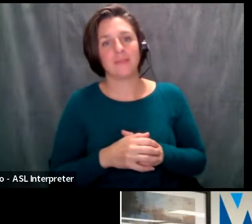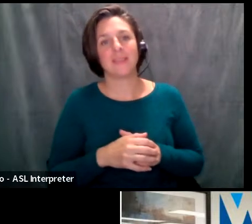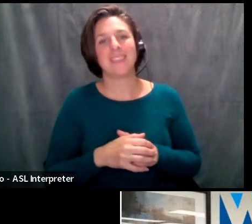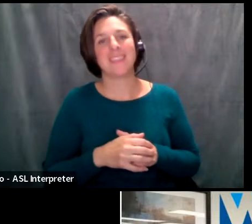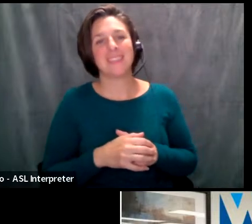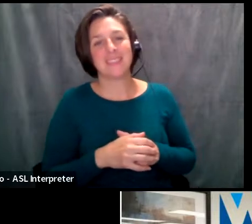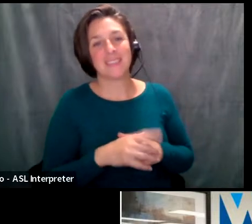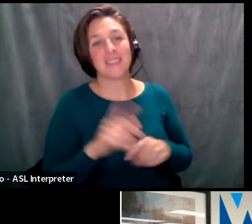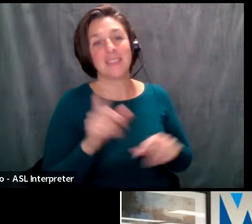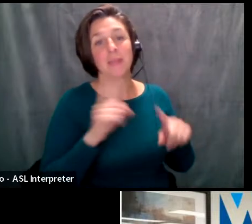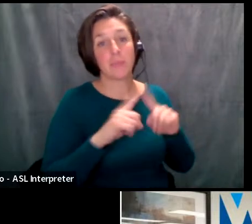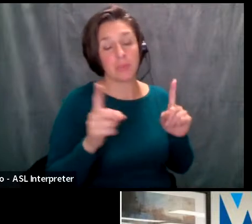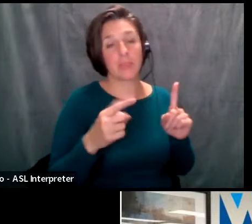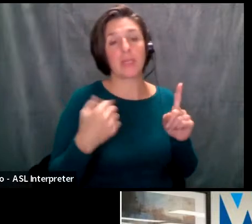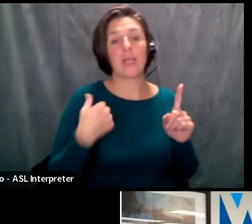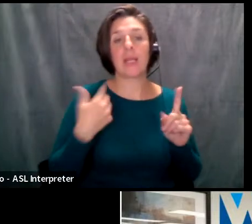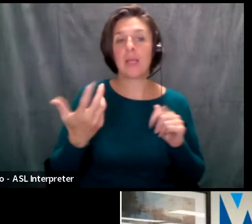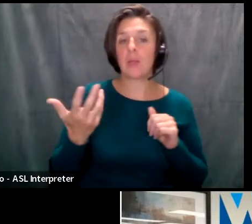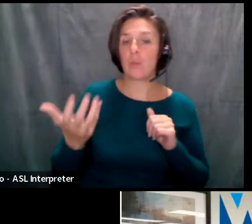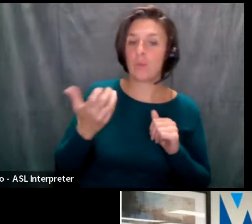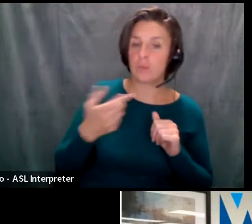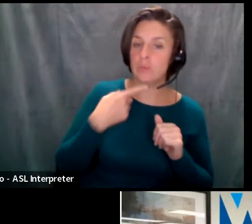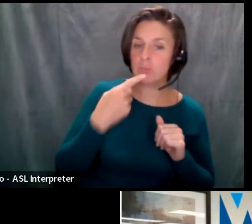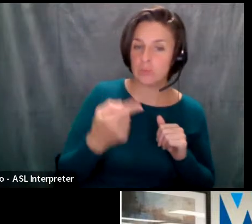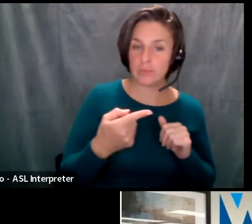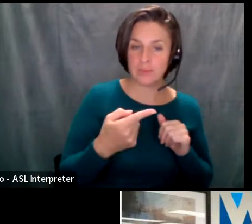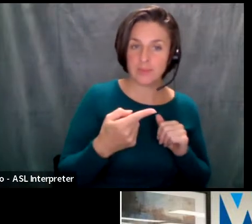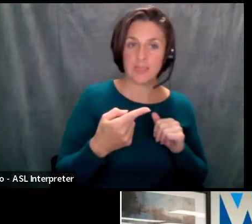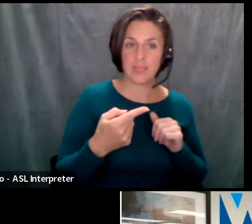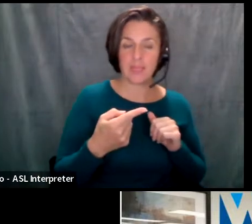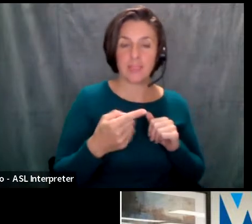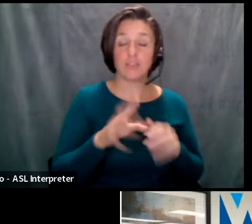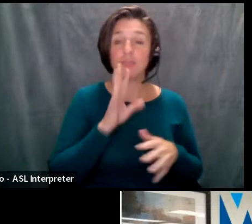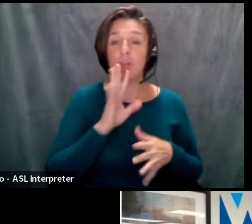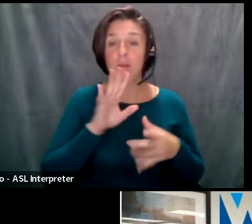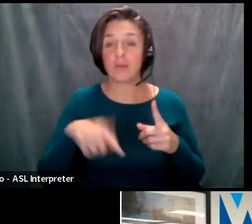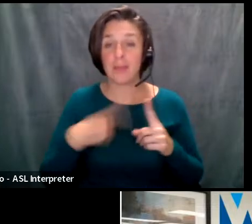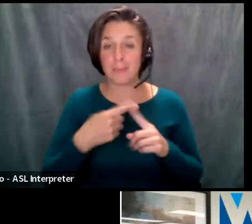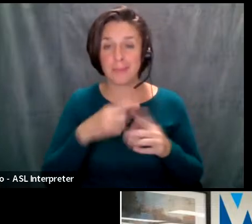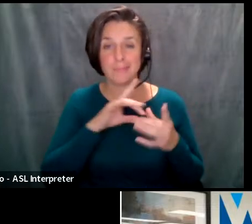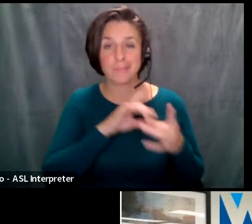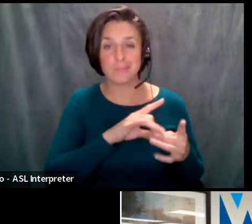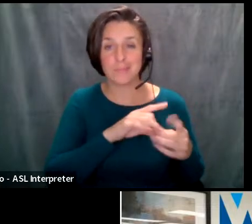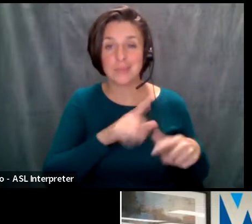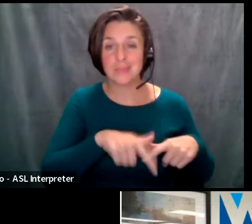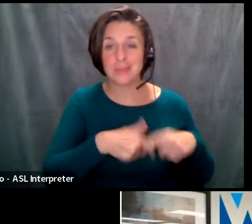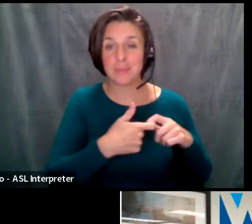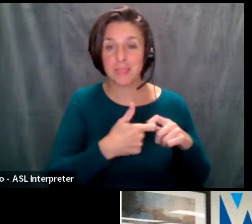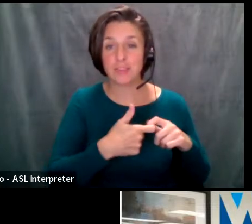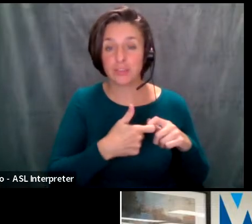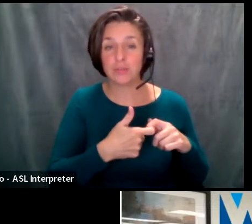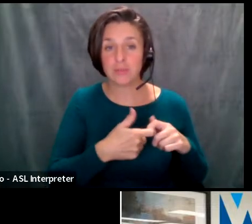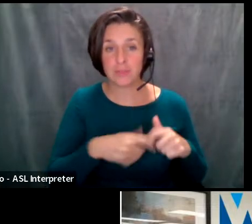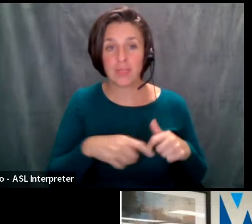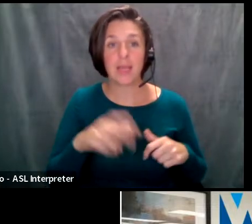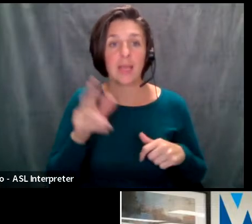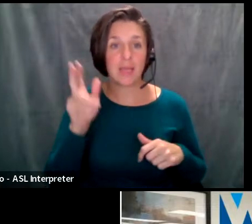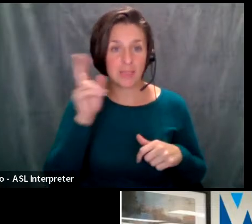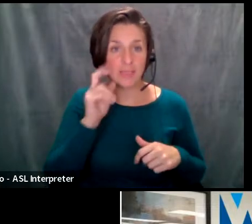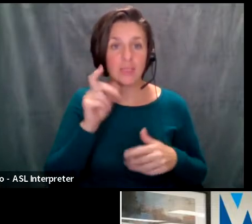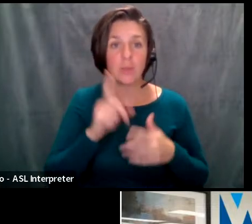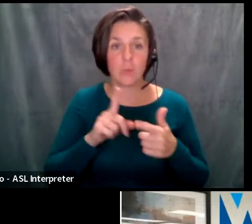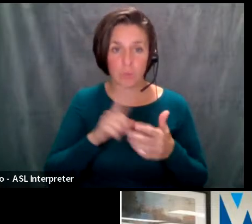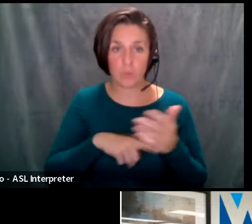But I do want to say, in talking about the suspensions, I hear what both